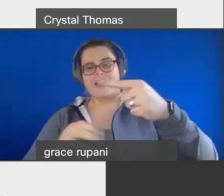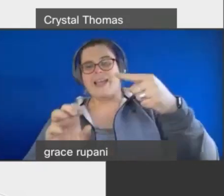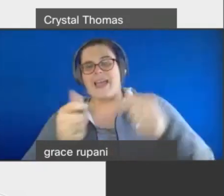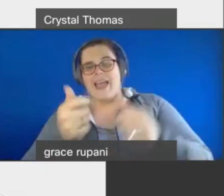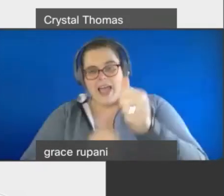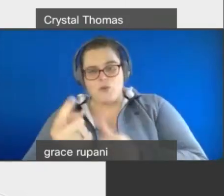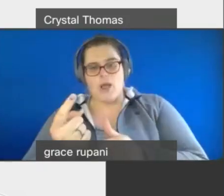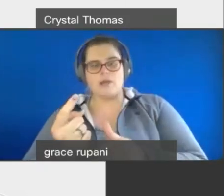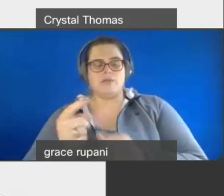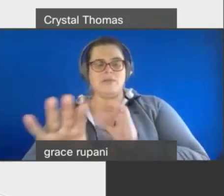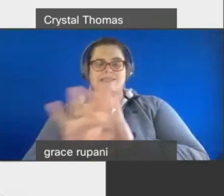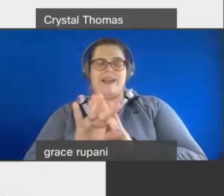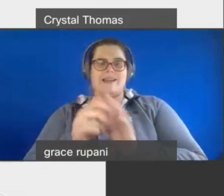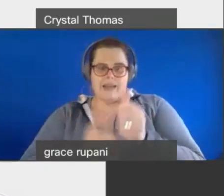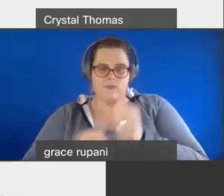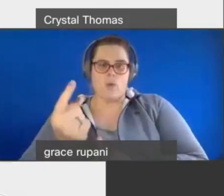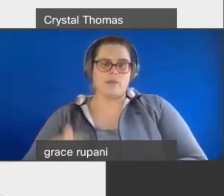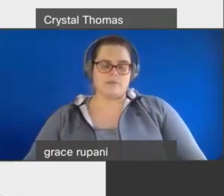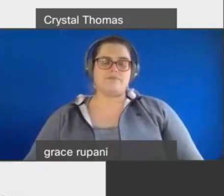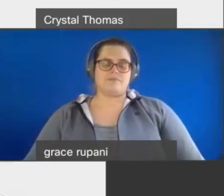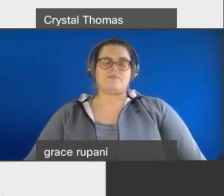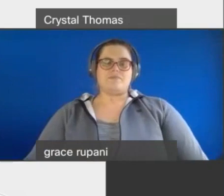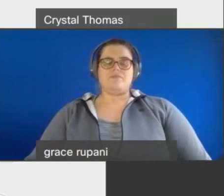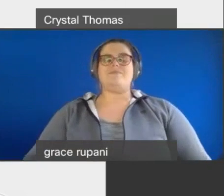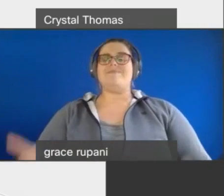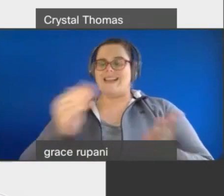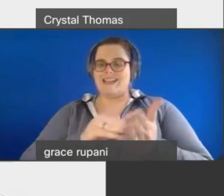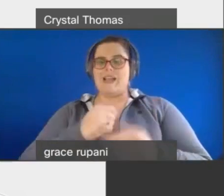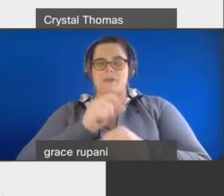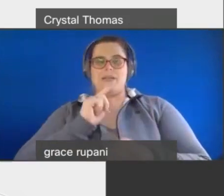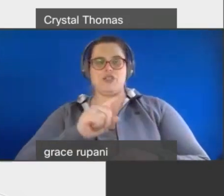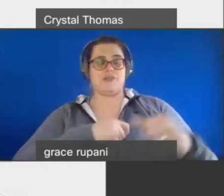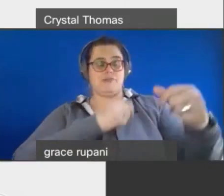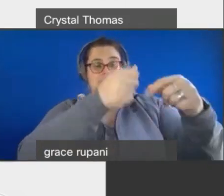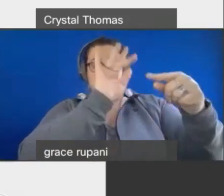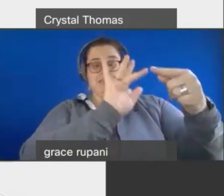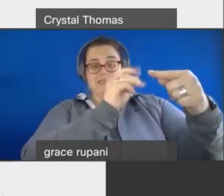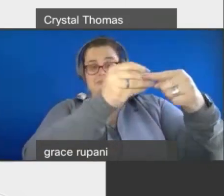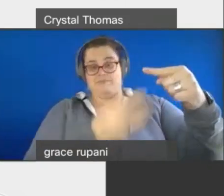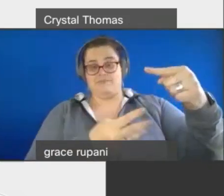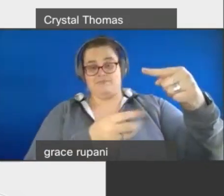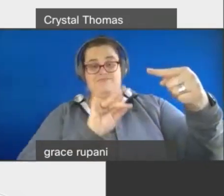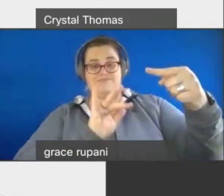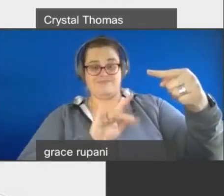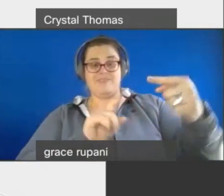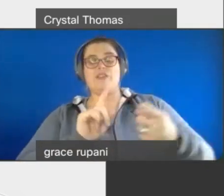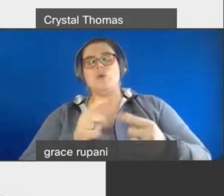that larger chat box. Again, please make sure to send it to everyone so we can all see it. Thank you. Next up, we're